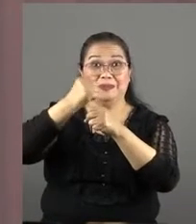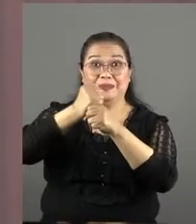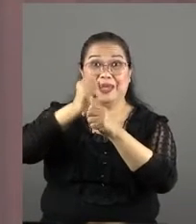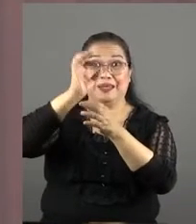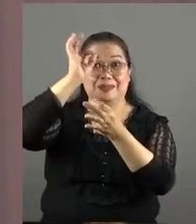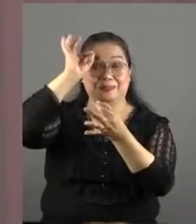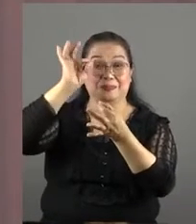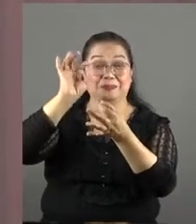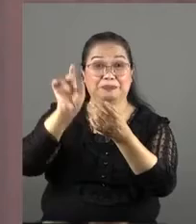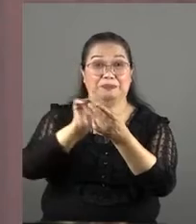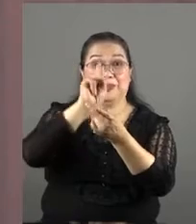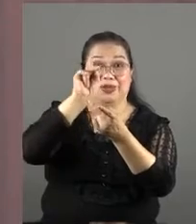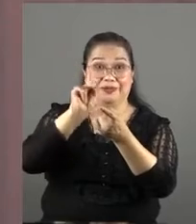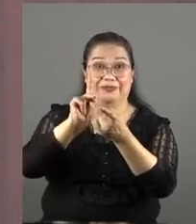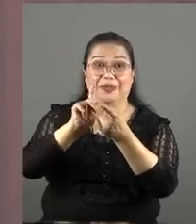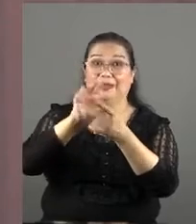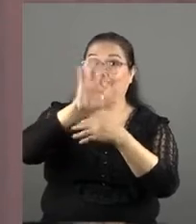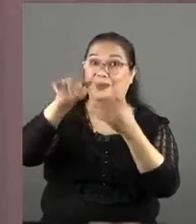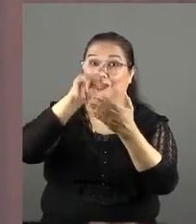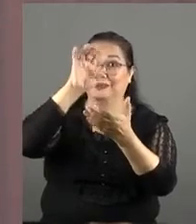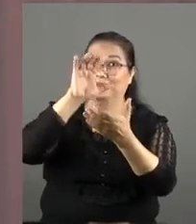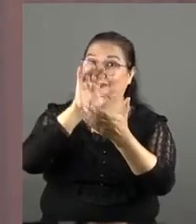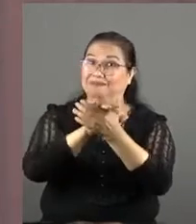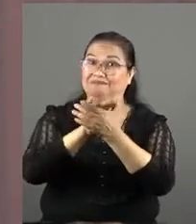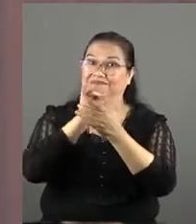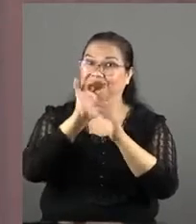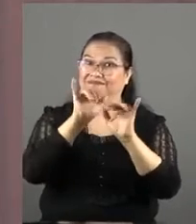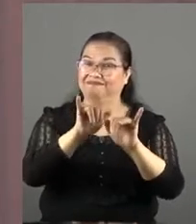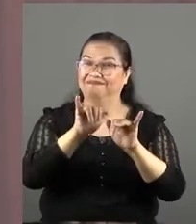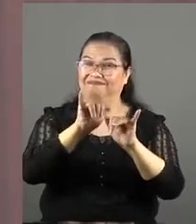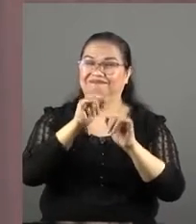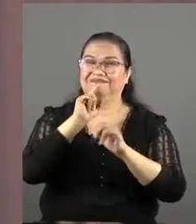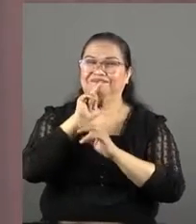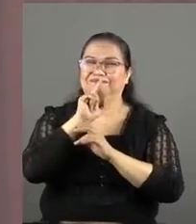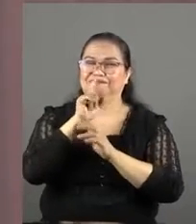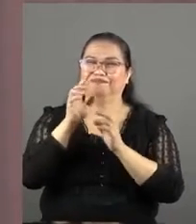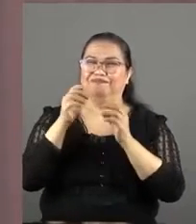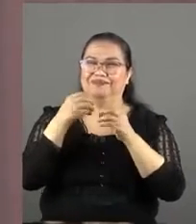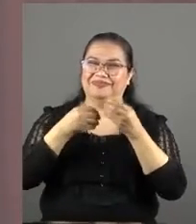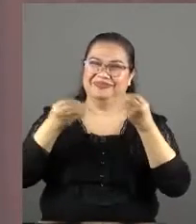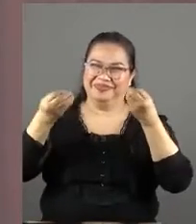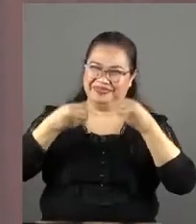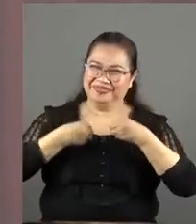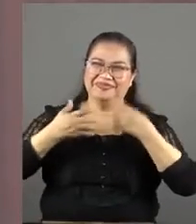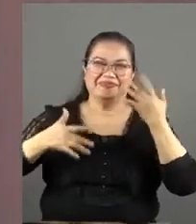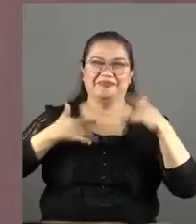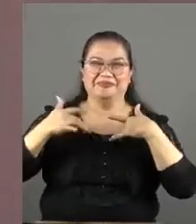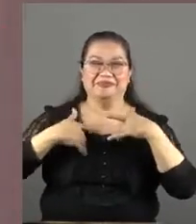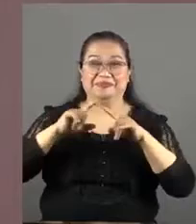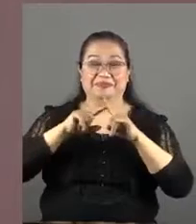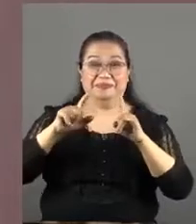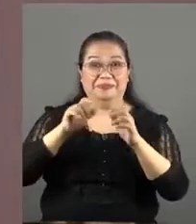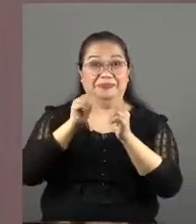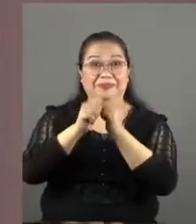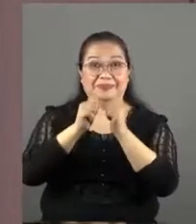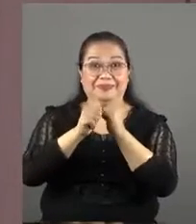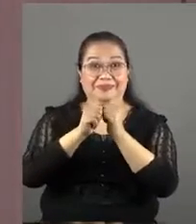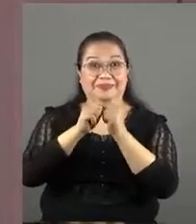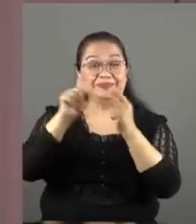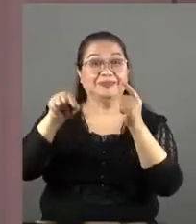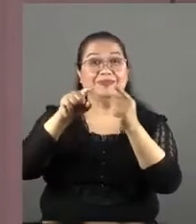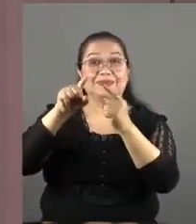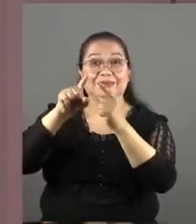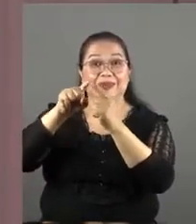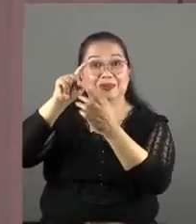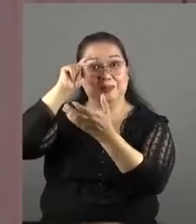Old Testament believers. I'll not dwell on this because this is simply to give us joy. But it means that when